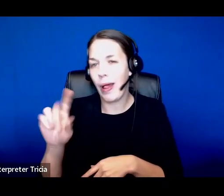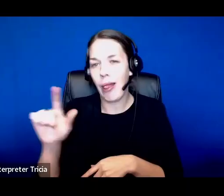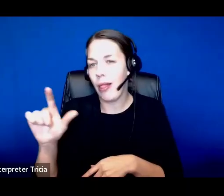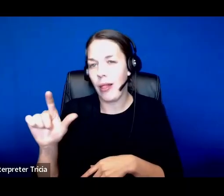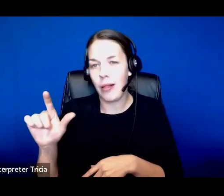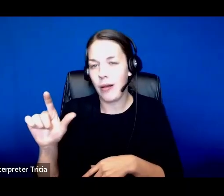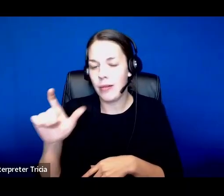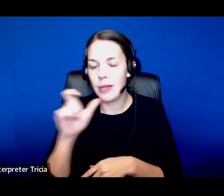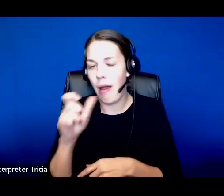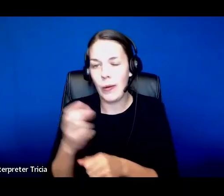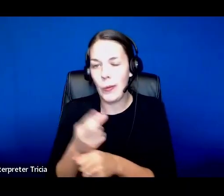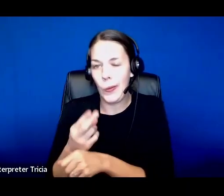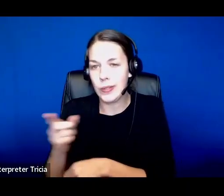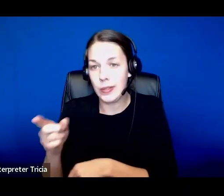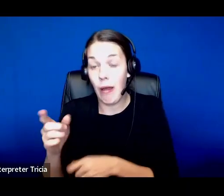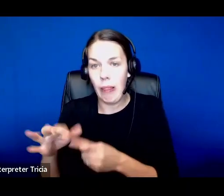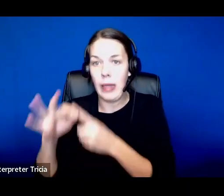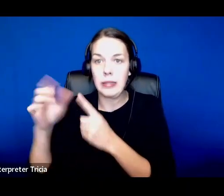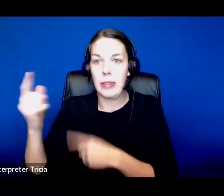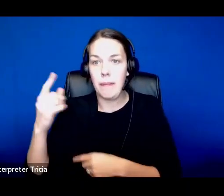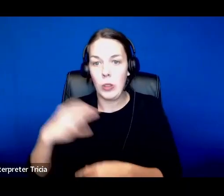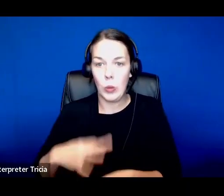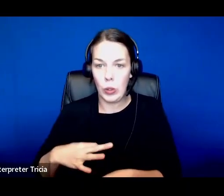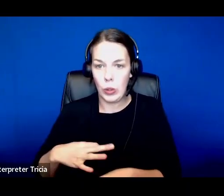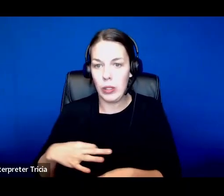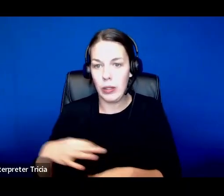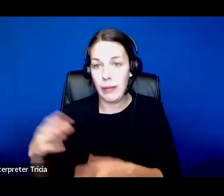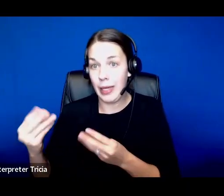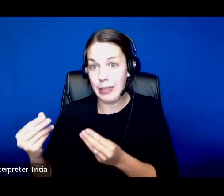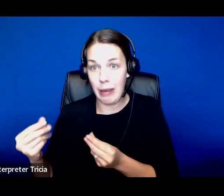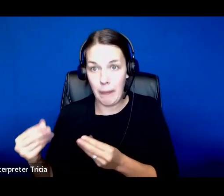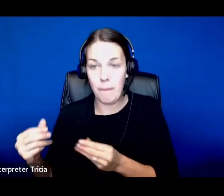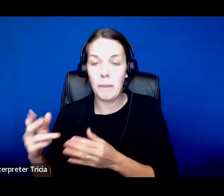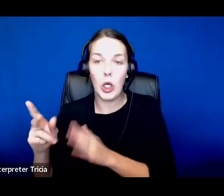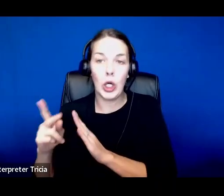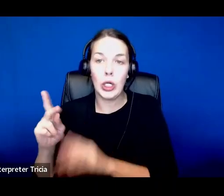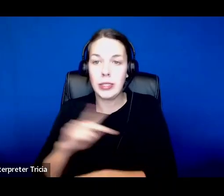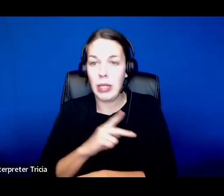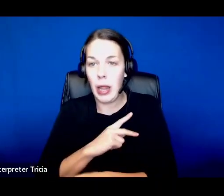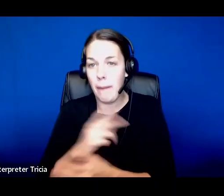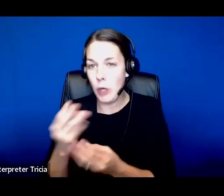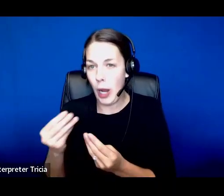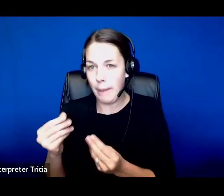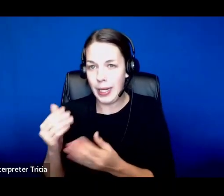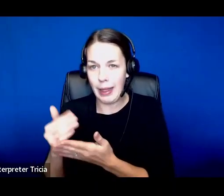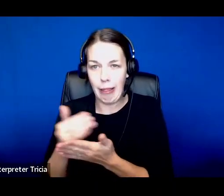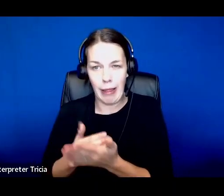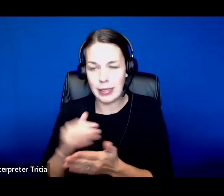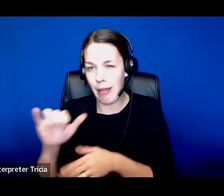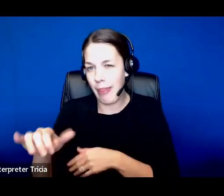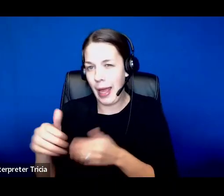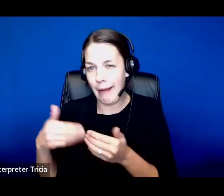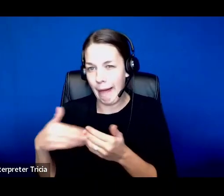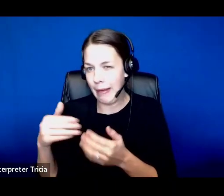it's got some useful thing in it, like the tangible personal property list, which makes it easy for the family to informally